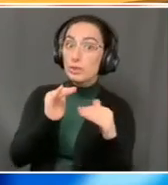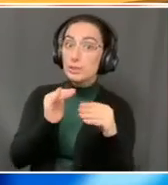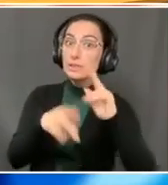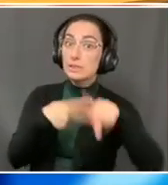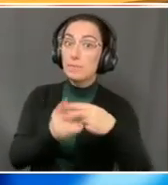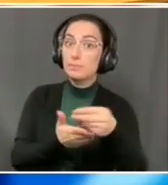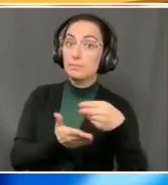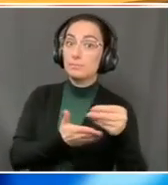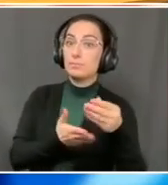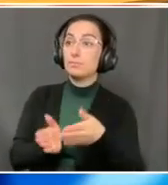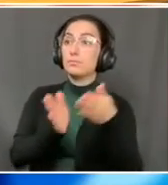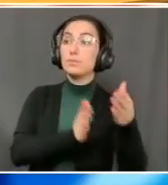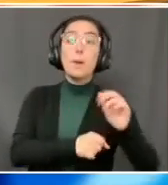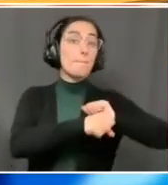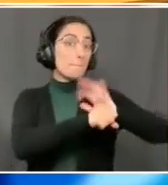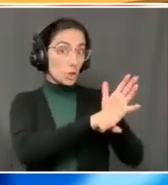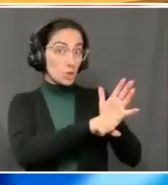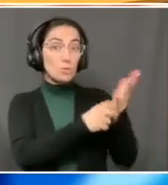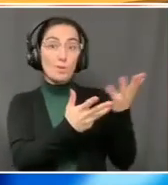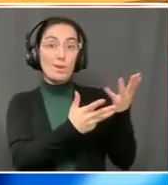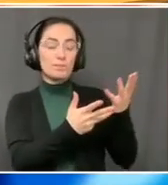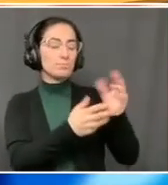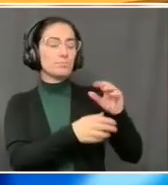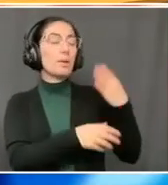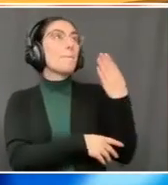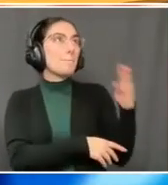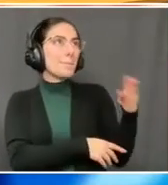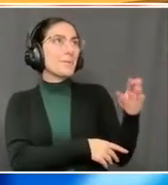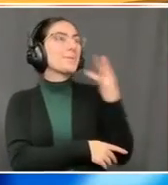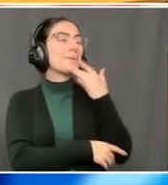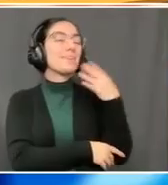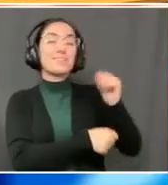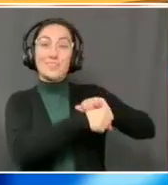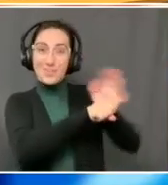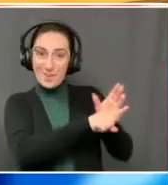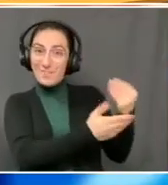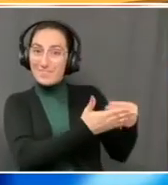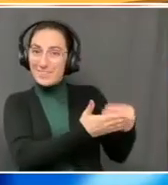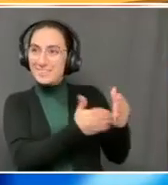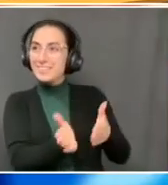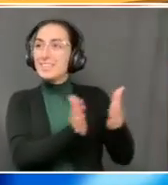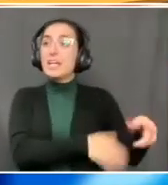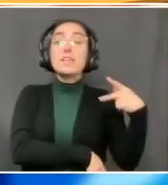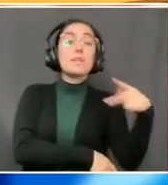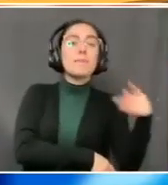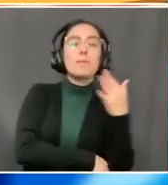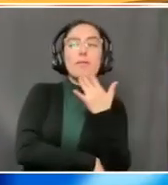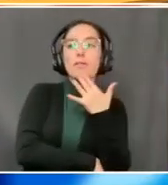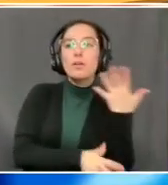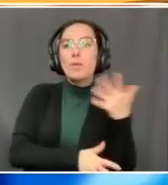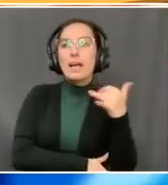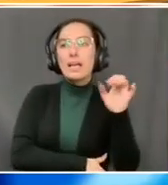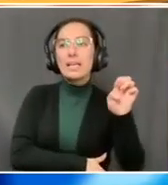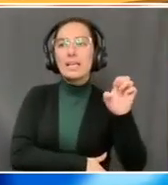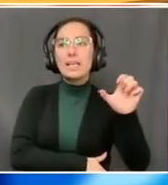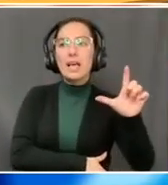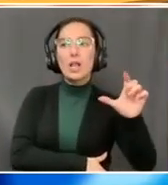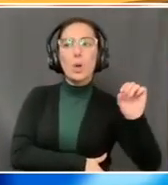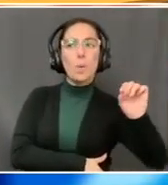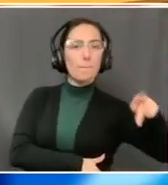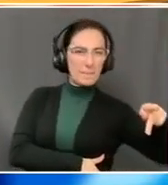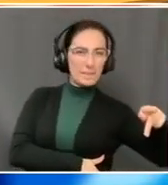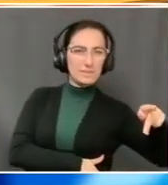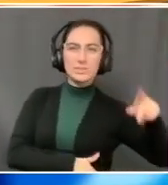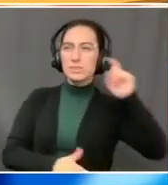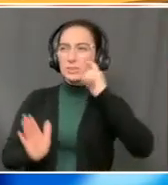is COVID funds, and then the purple is ELOP. So those last three, the other restricted, the COVID funds,